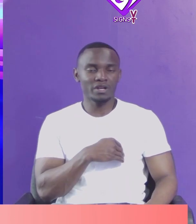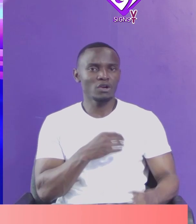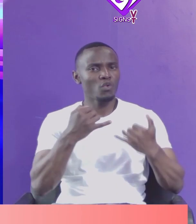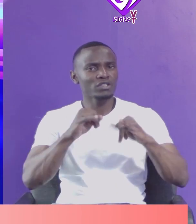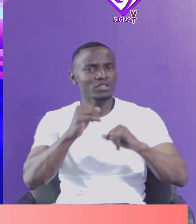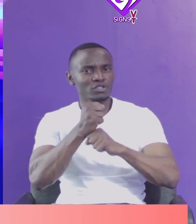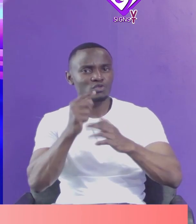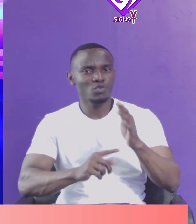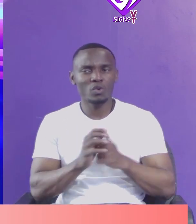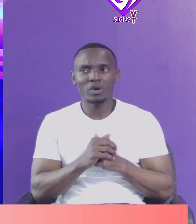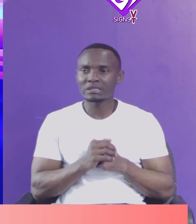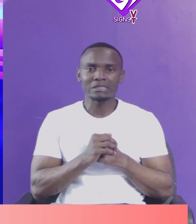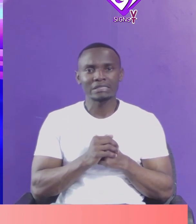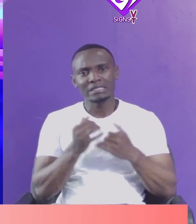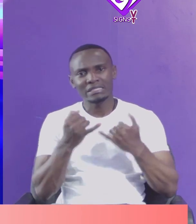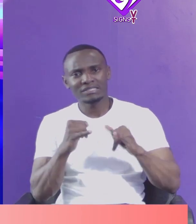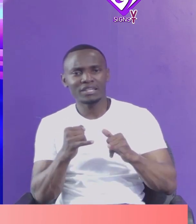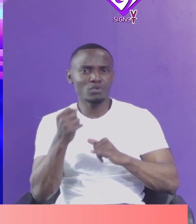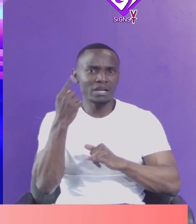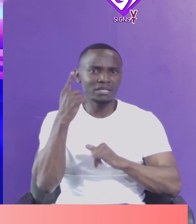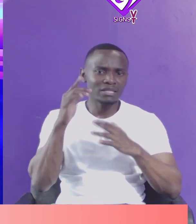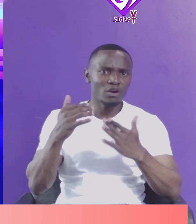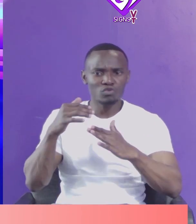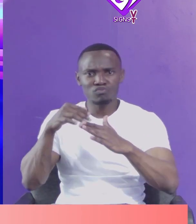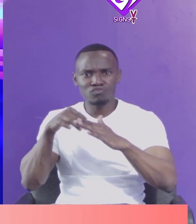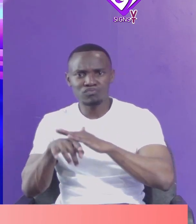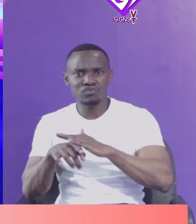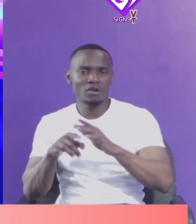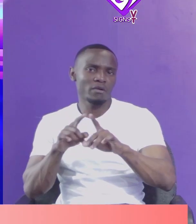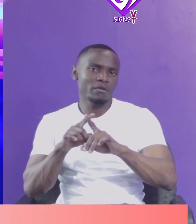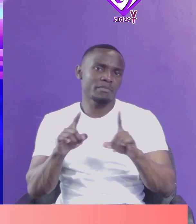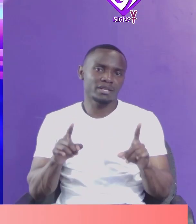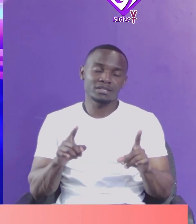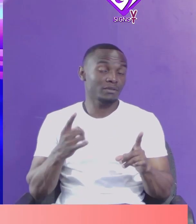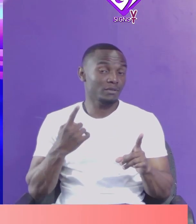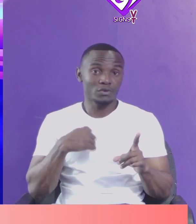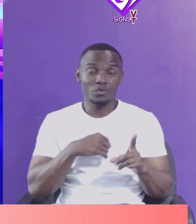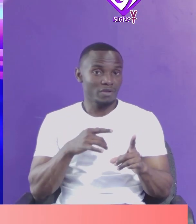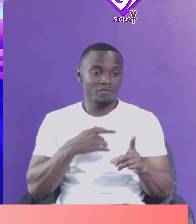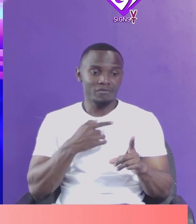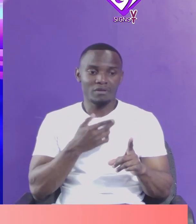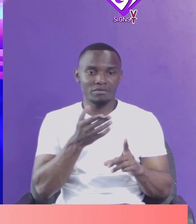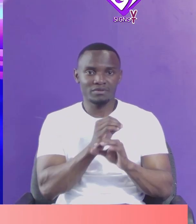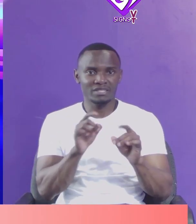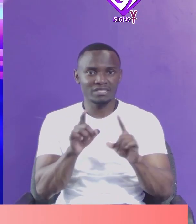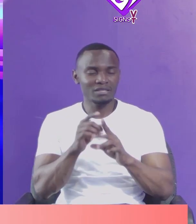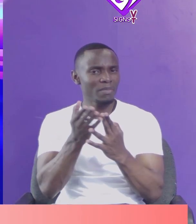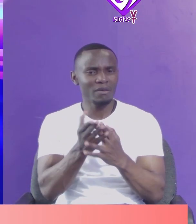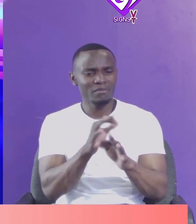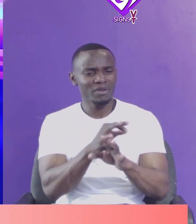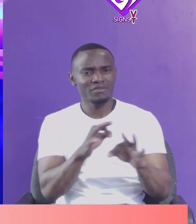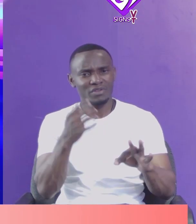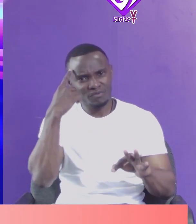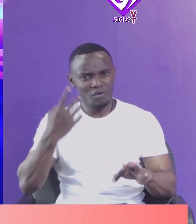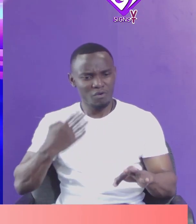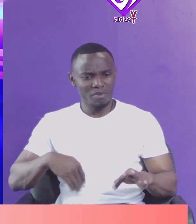out how to go past and score some goals. We didn't see the brilliance of Yamal. The midfield of Barcelona was kind of